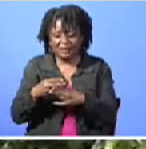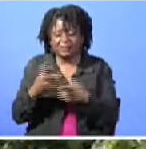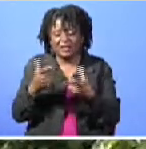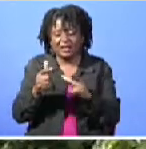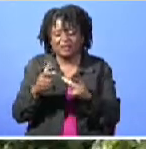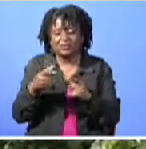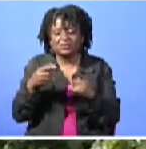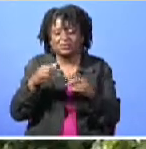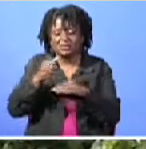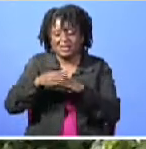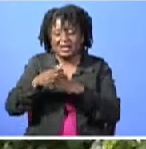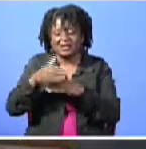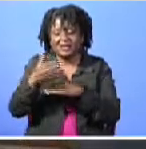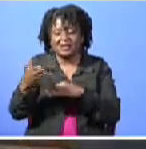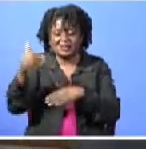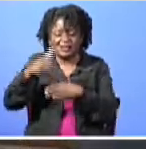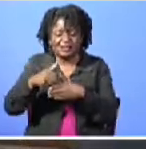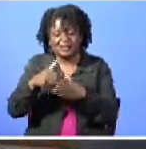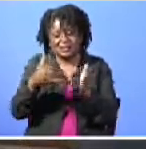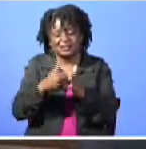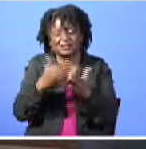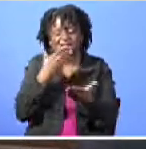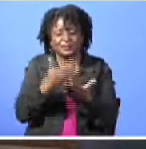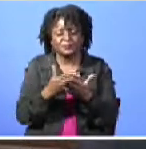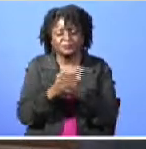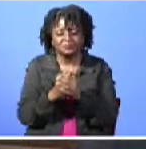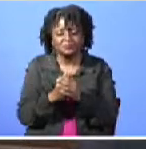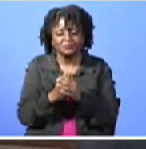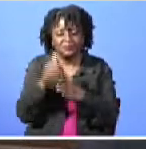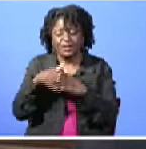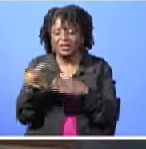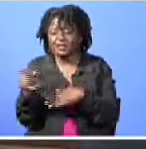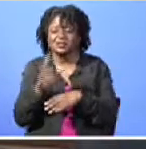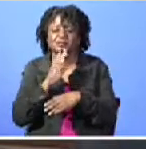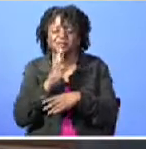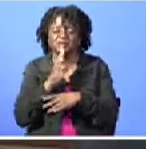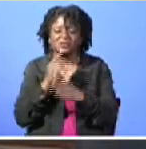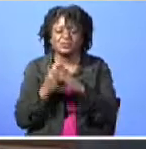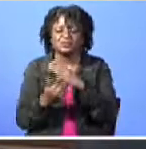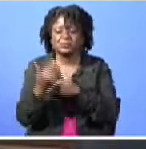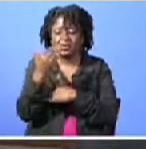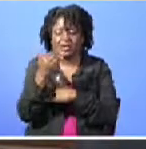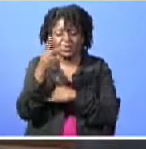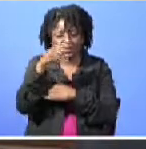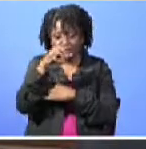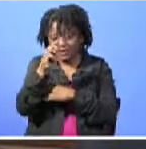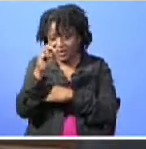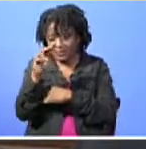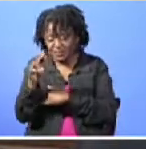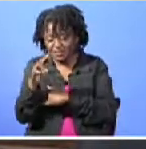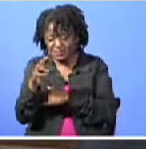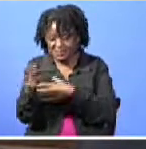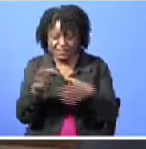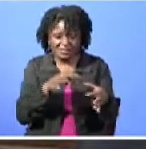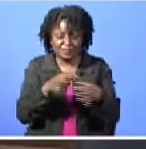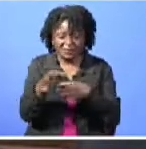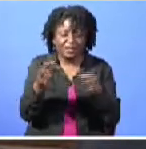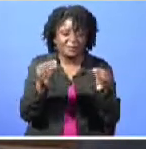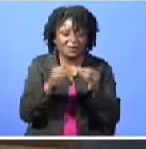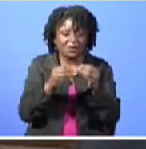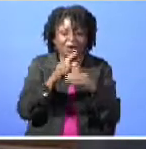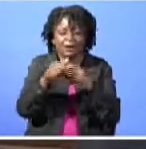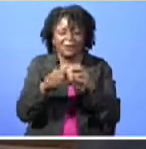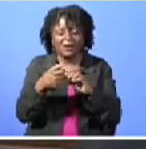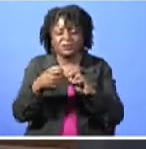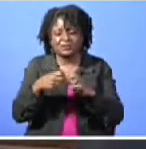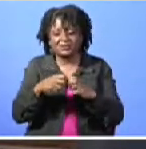sent out. So it's pretty good. Now, in his address in Parliament this morning, the nation's chief, the Most Honorable Dr. Hubert Min, is shedding more light on the issue, saying there was